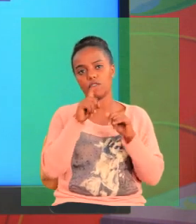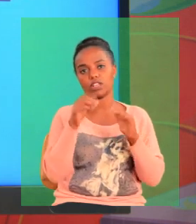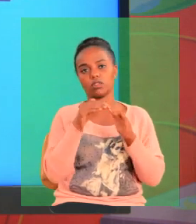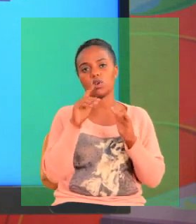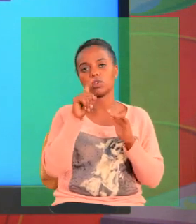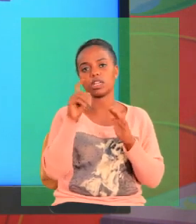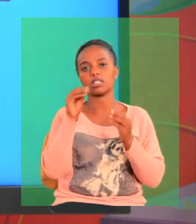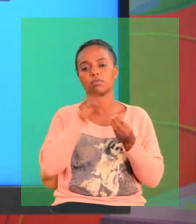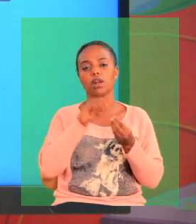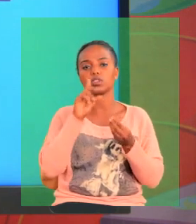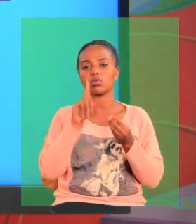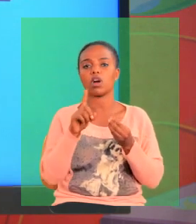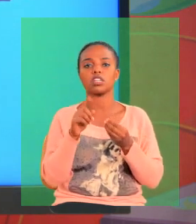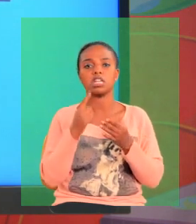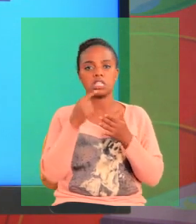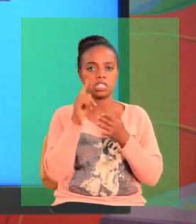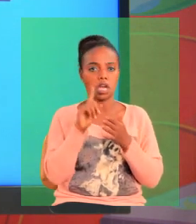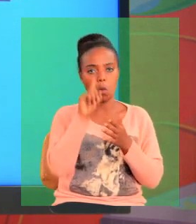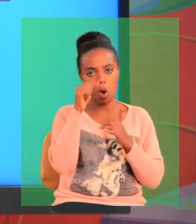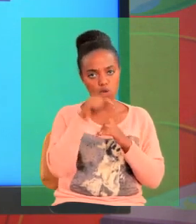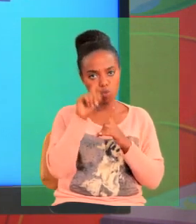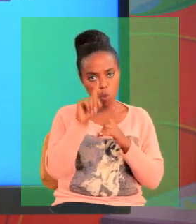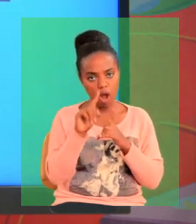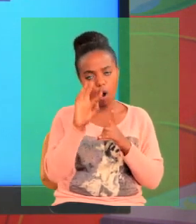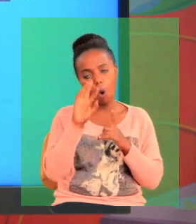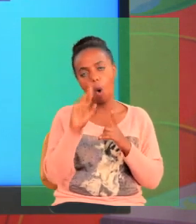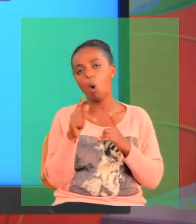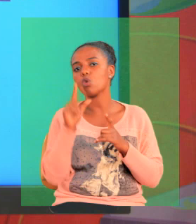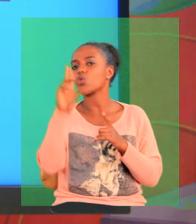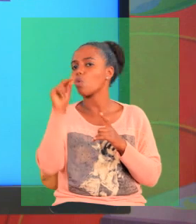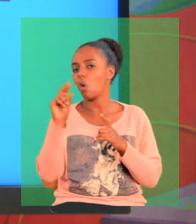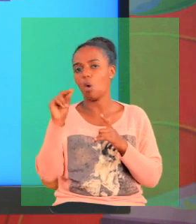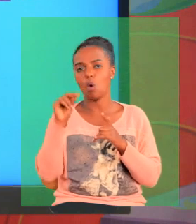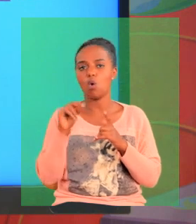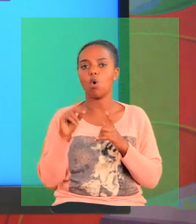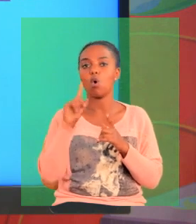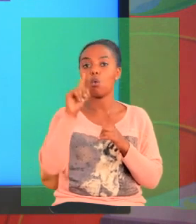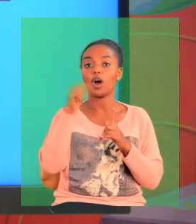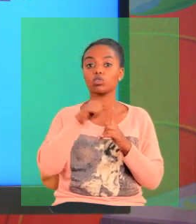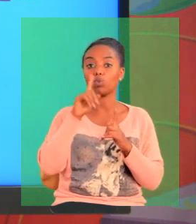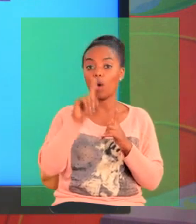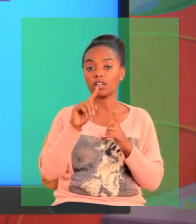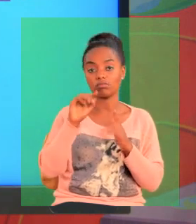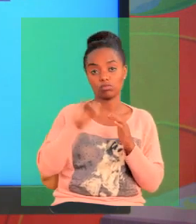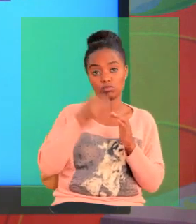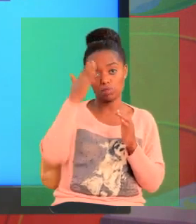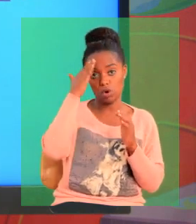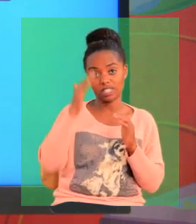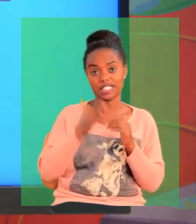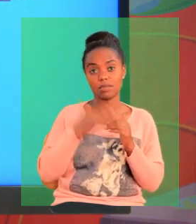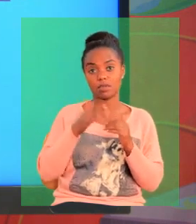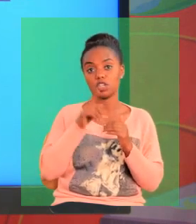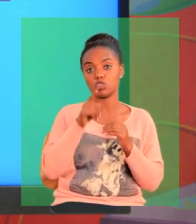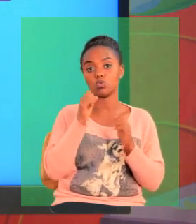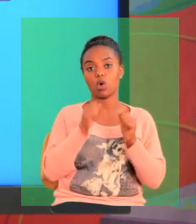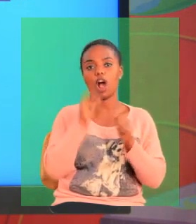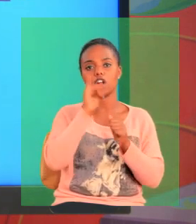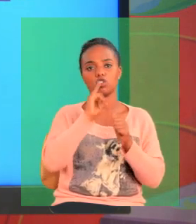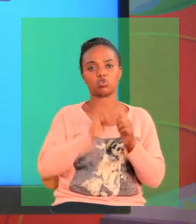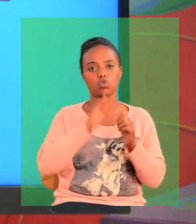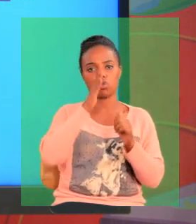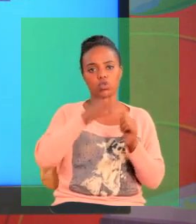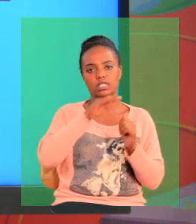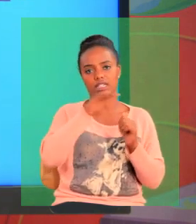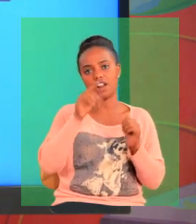1. Check whether it is one-to-one or not. To check whether this one is one-to-one or not, simply you can draw the graph,